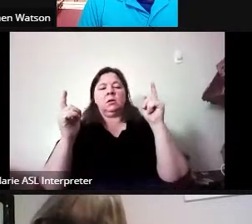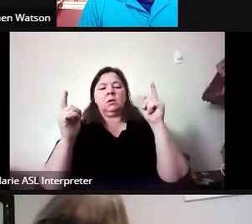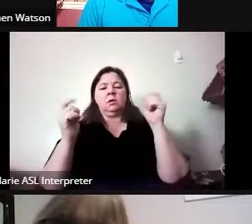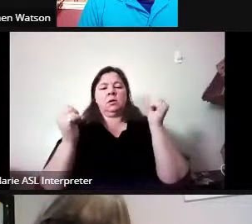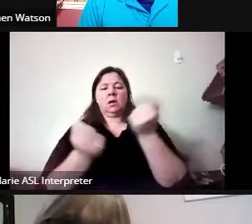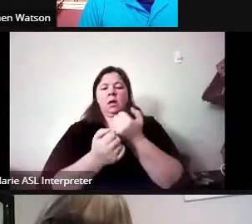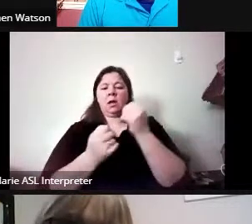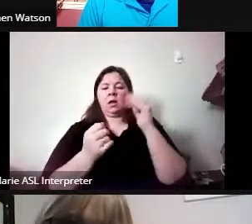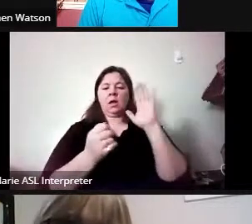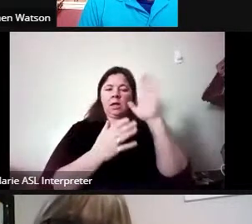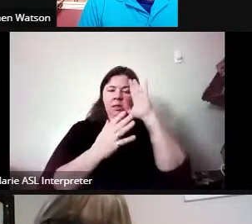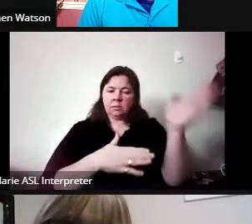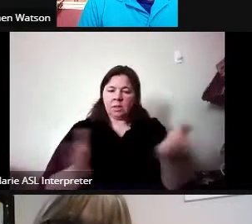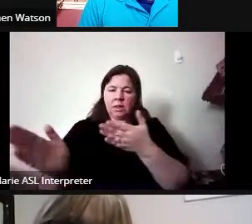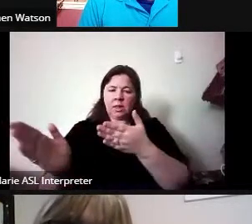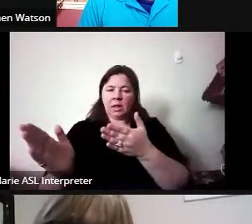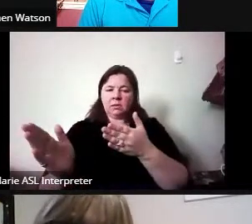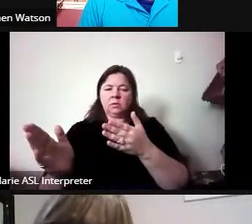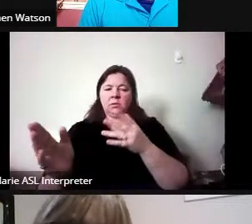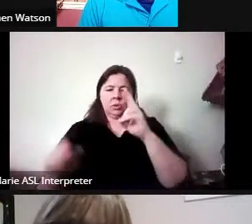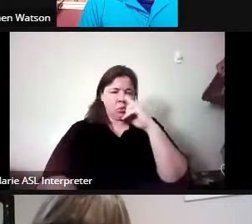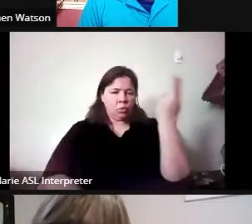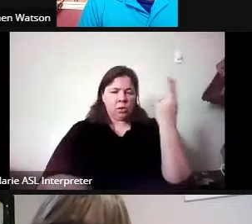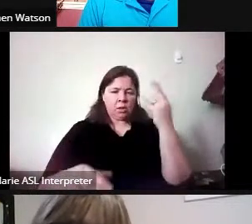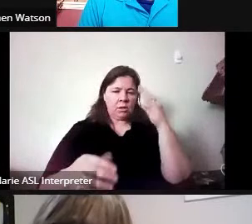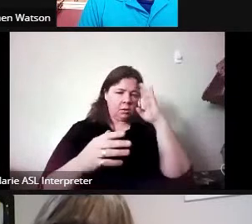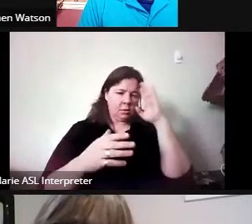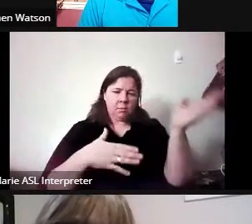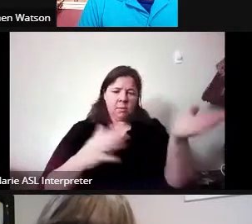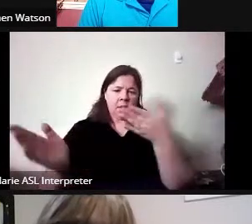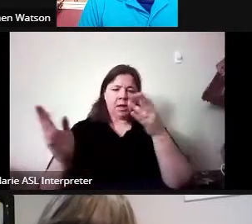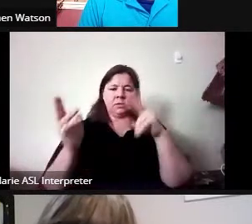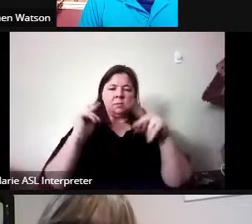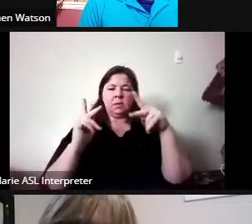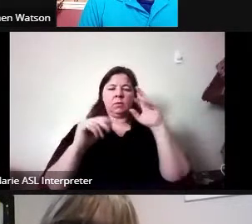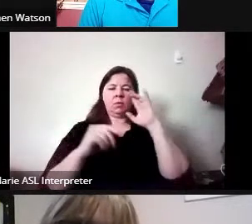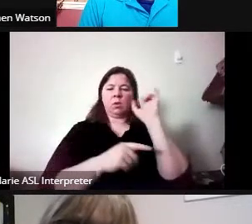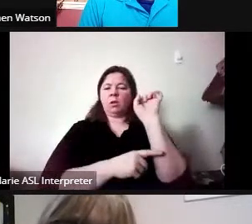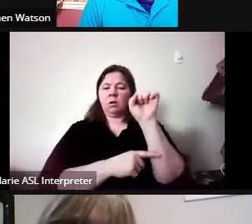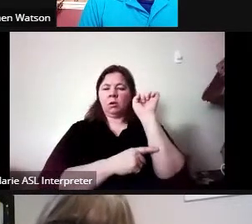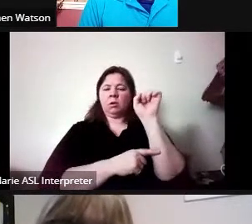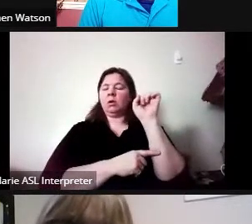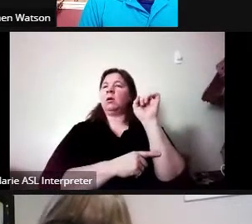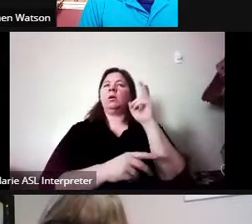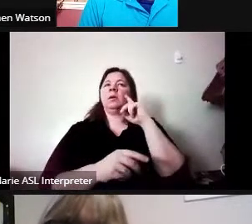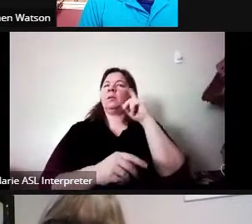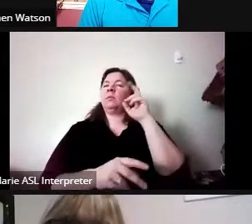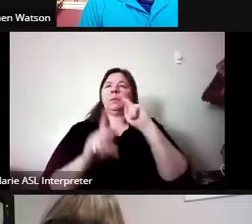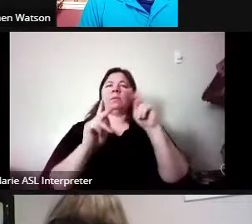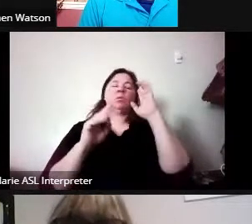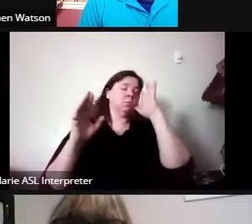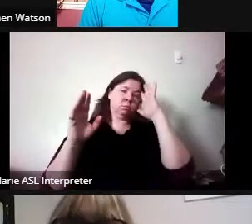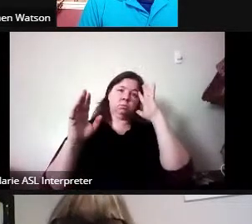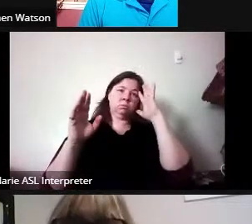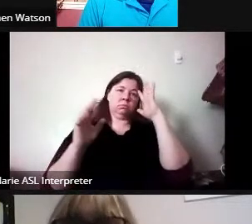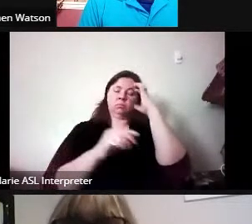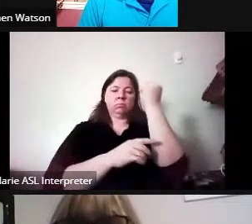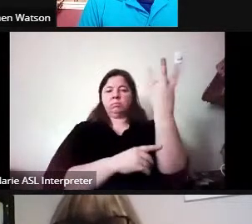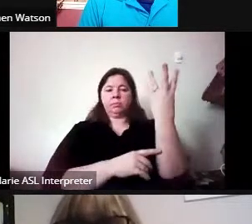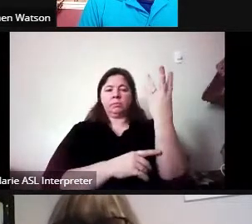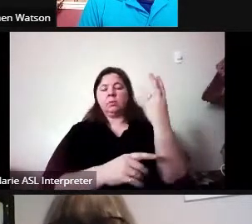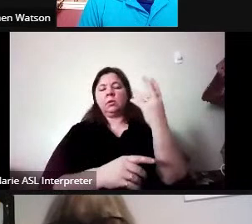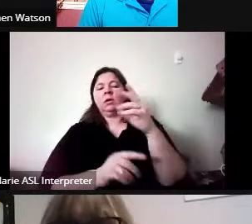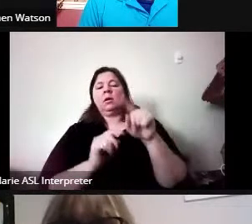that is unique, so unique that people their heads are going to definitely spin over that. No doubt, I'm not also not